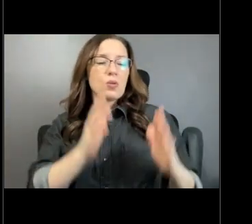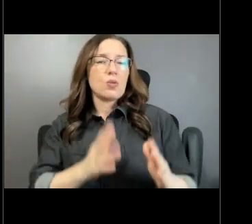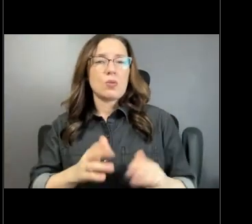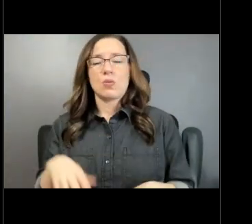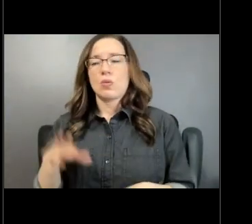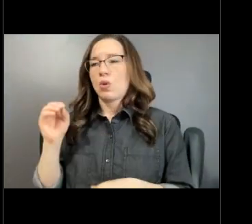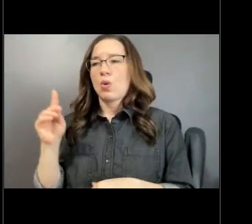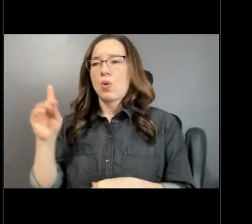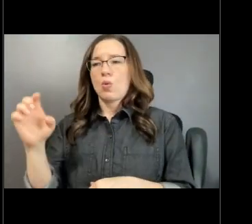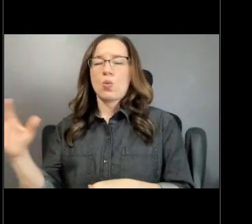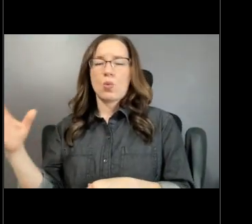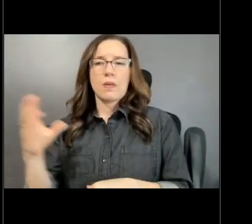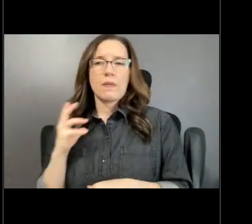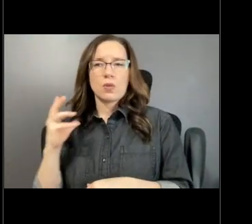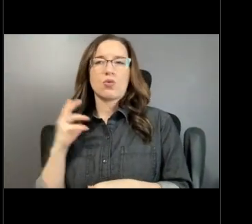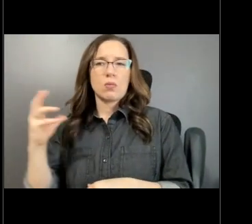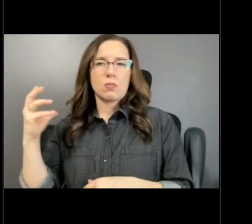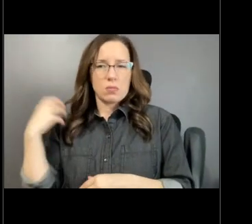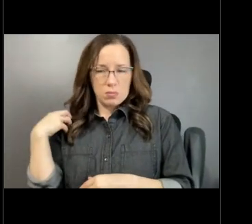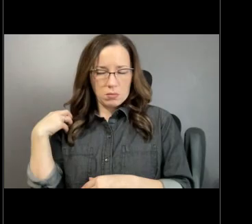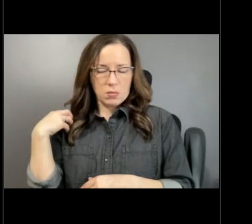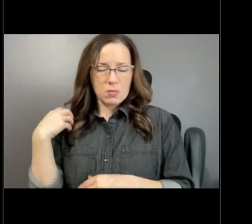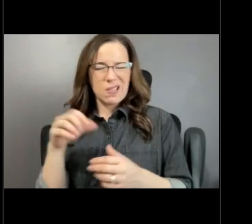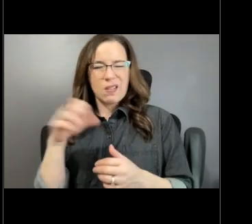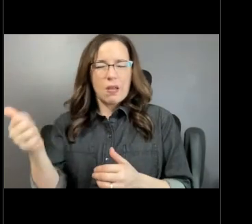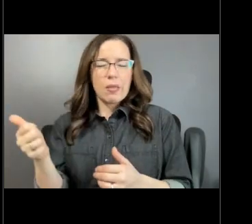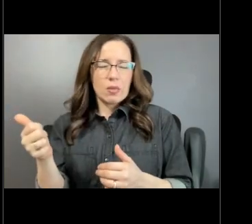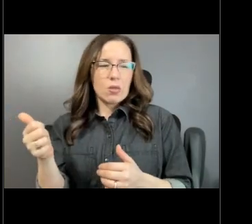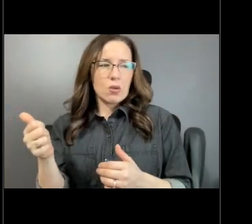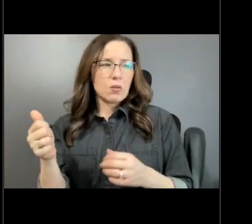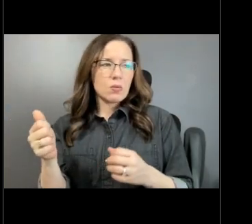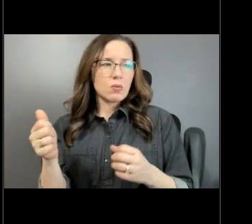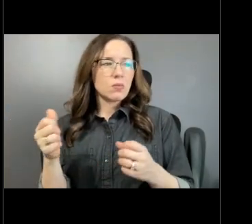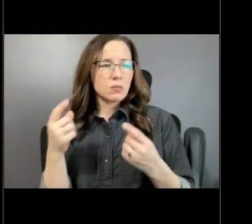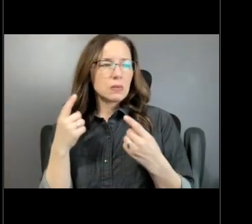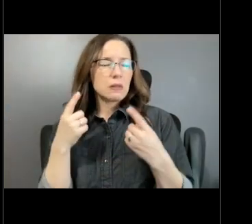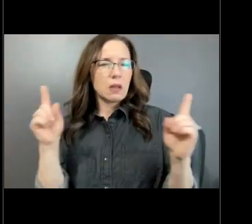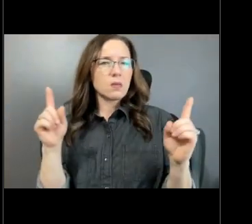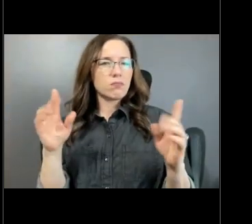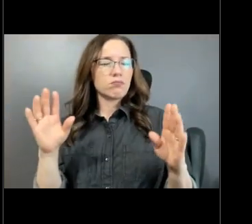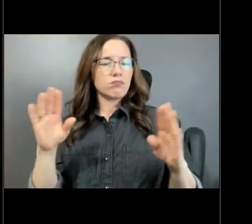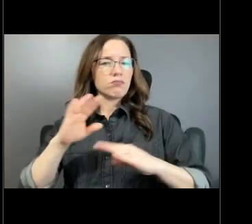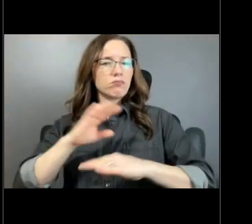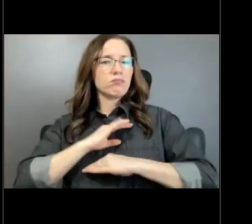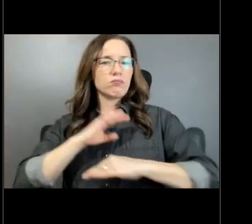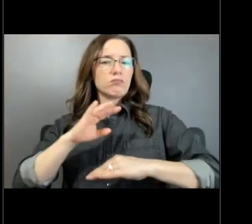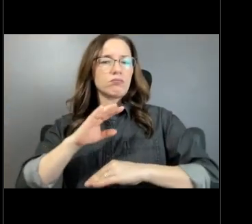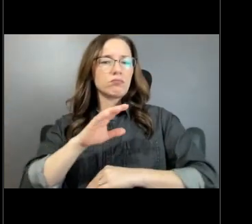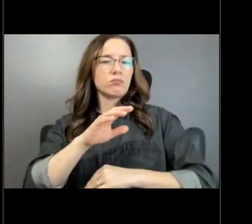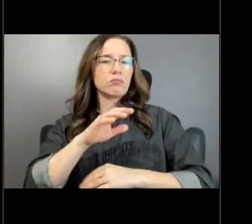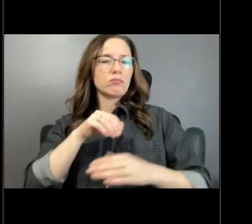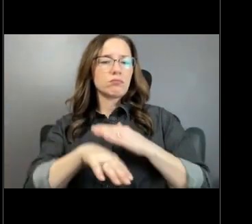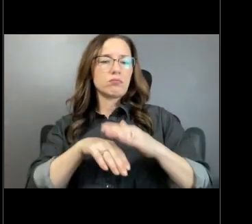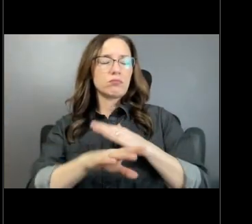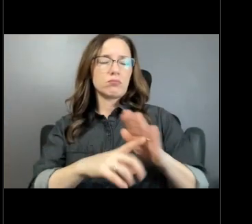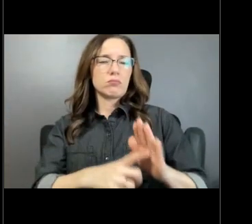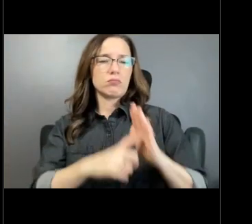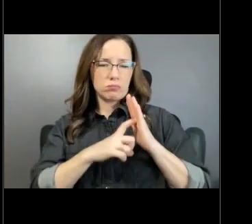officials, and others with successfully meeting the accessibility requirements of